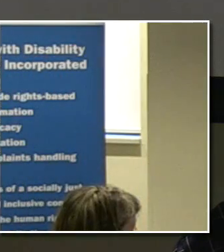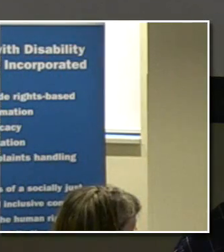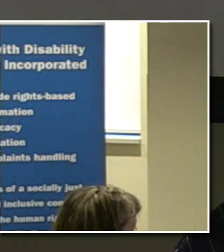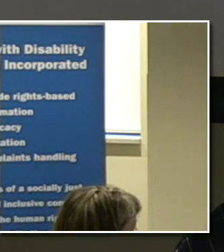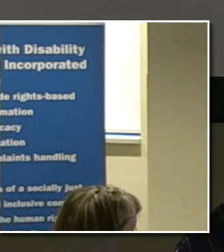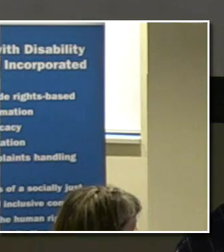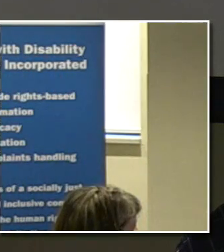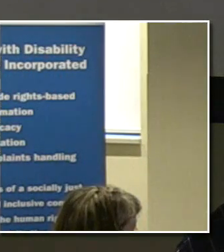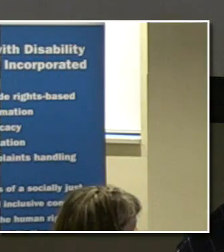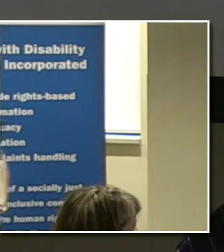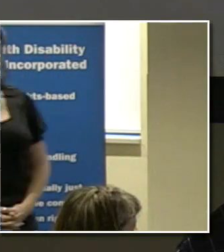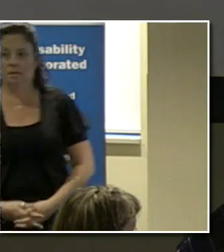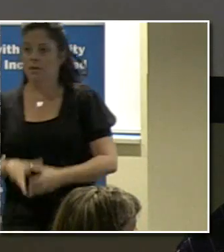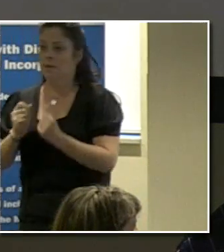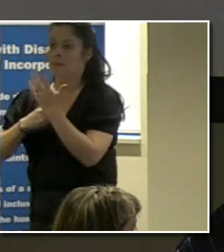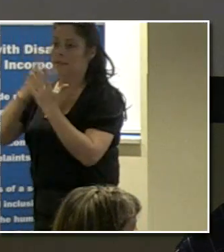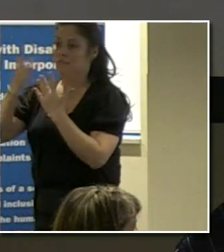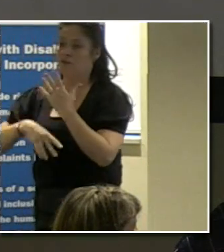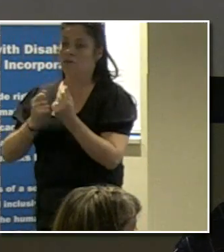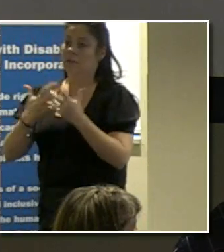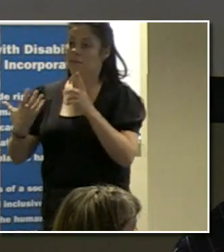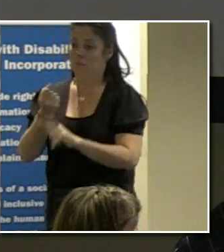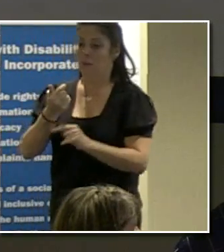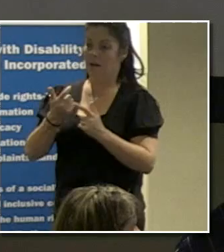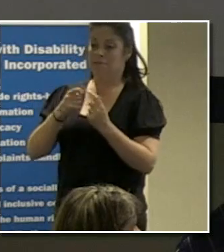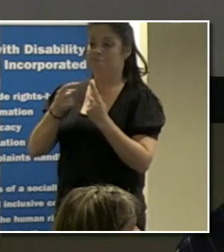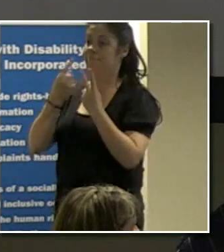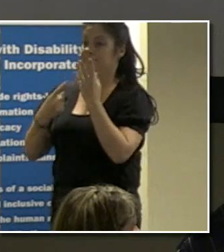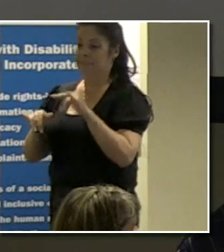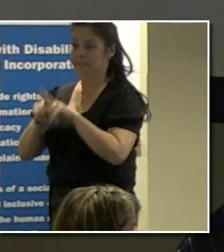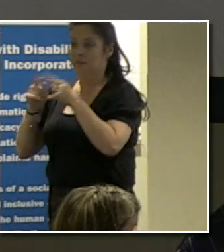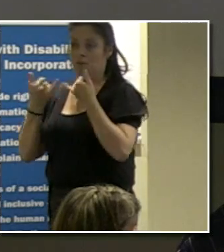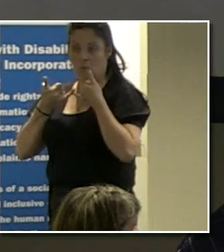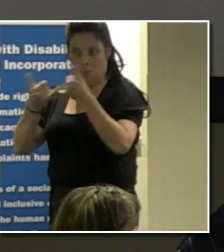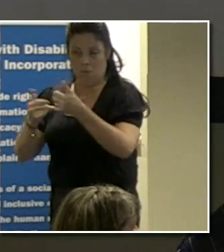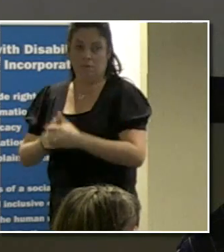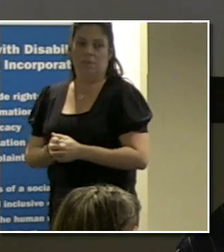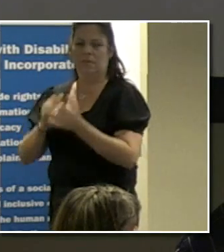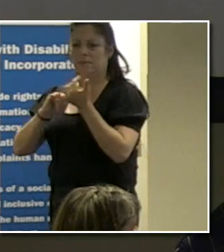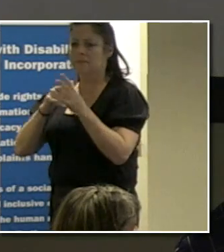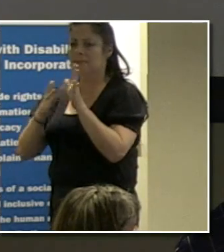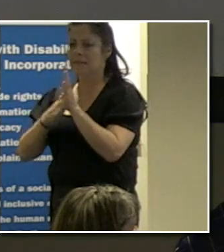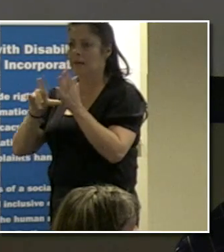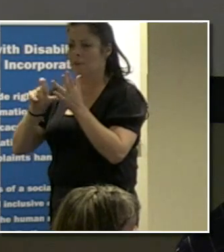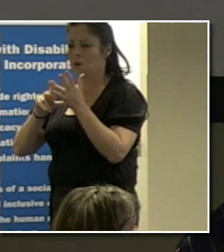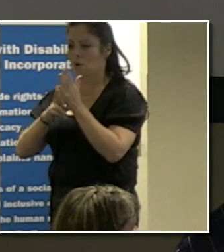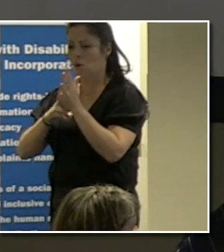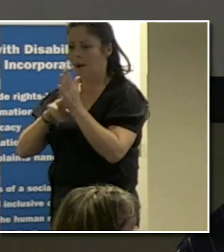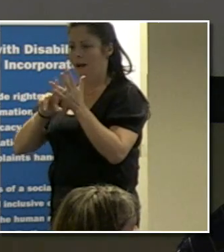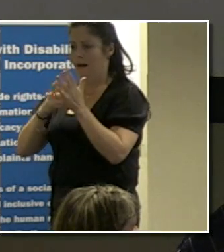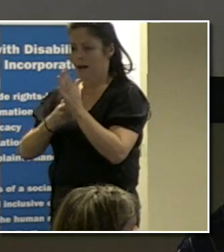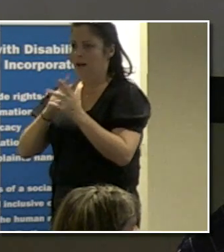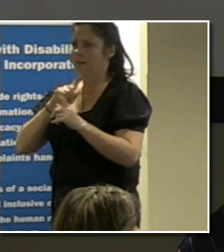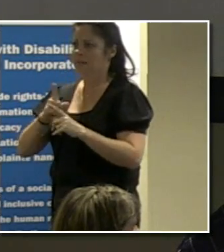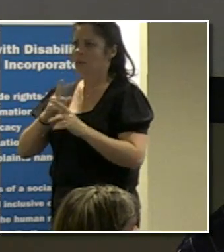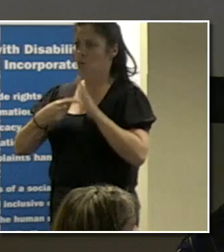of the Year Award and the Australasian Health Project Award. Sam Connor, who represented us at that event, said it was